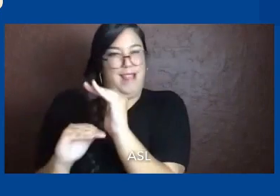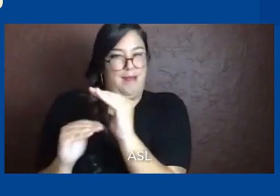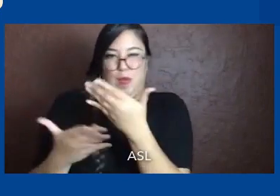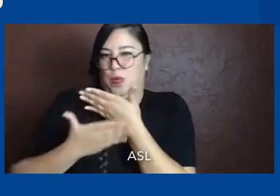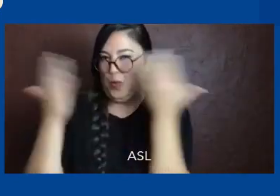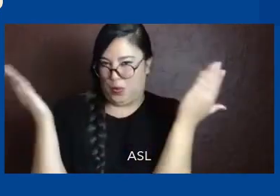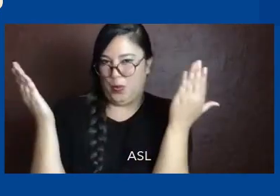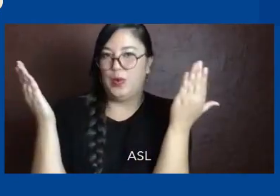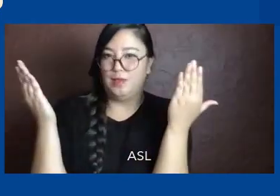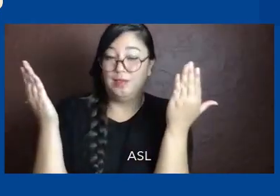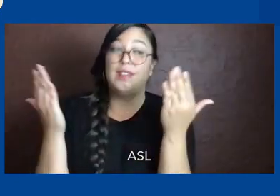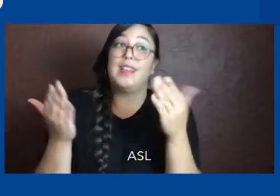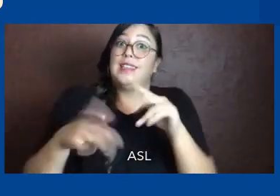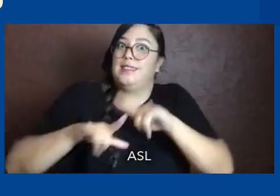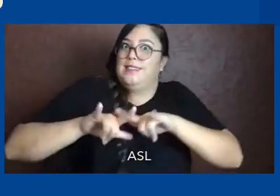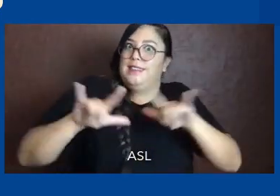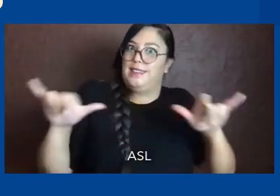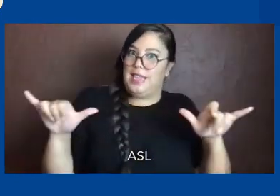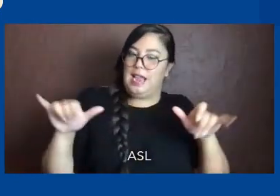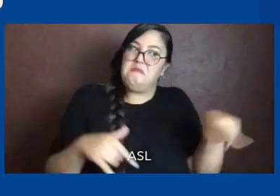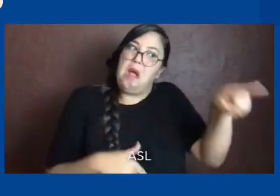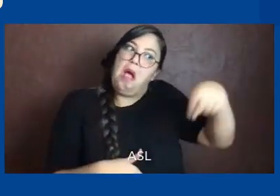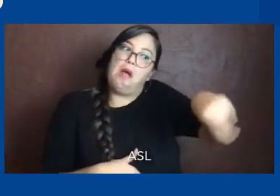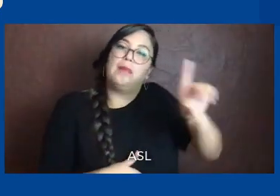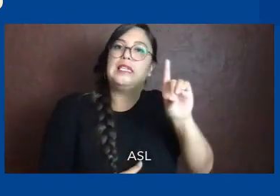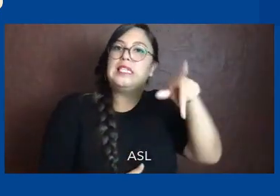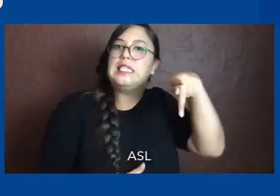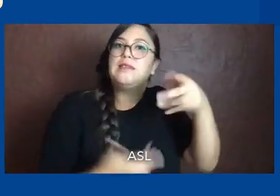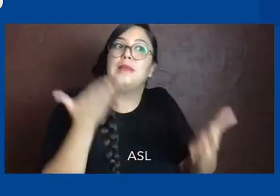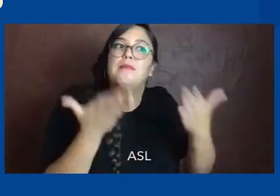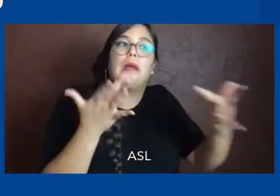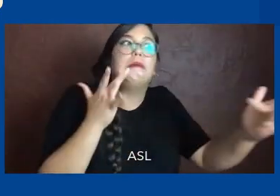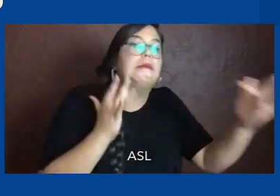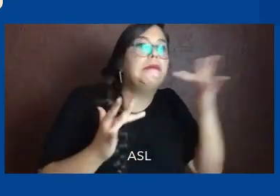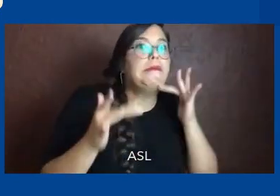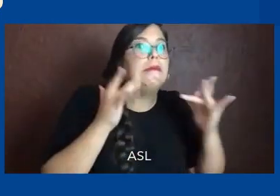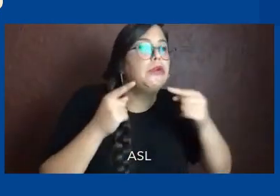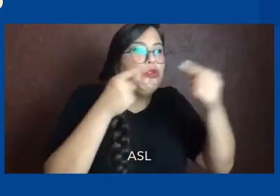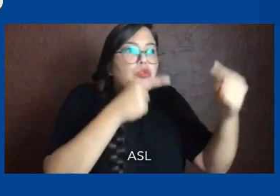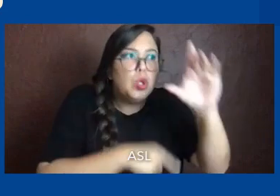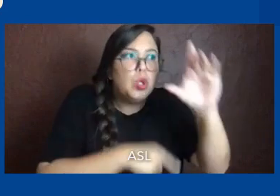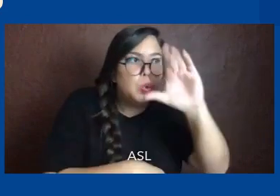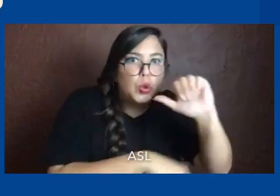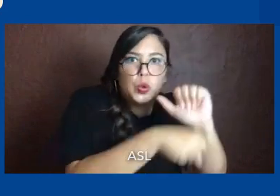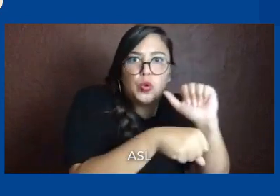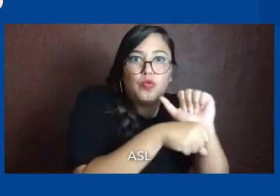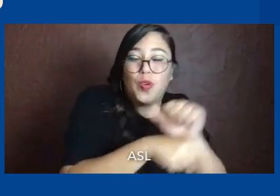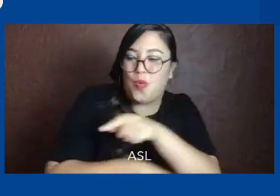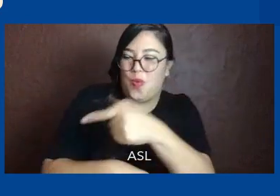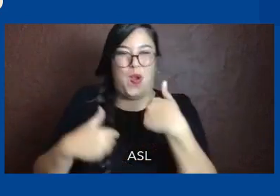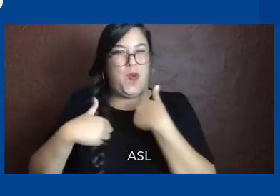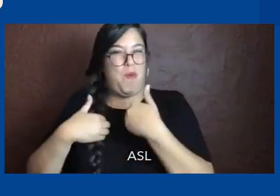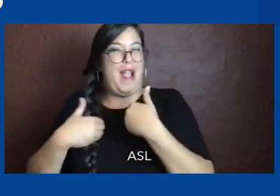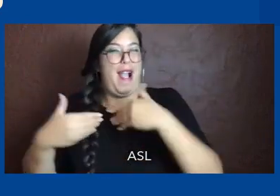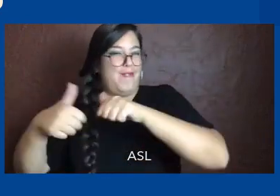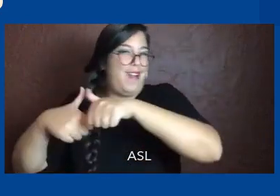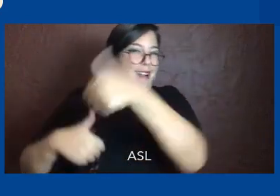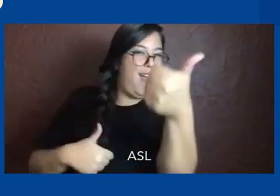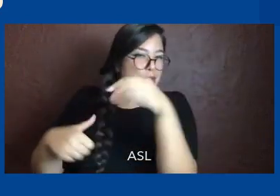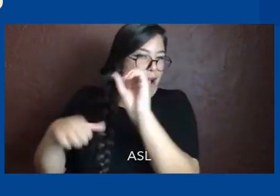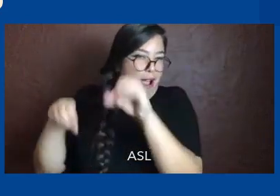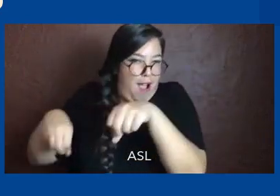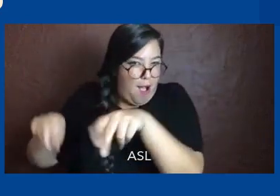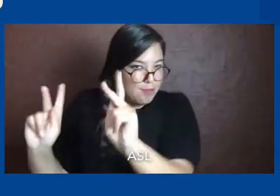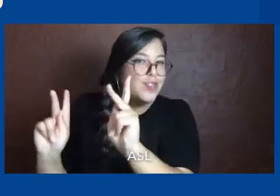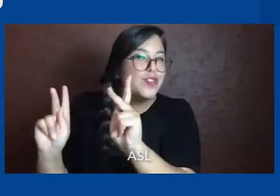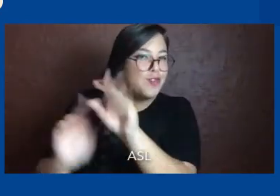other DPs don't have work, and have a different kind of relationship to the freelance life than a lot of,